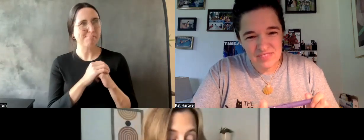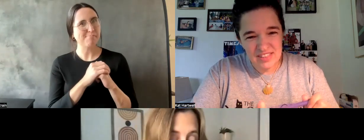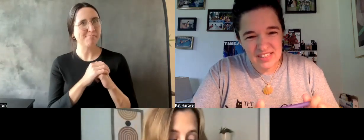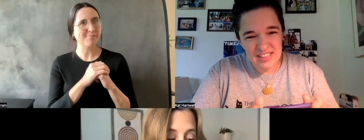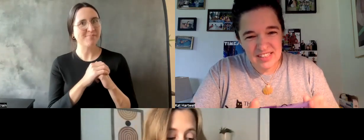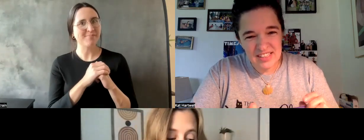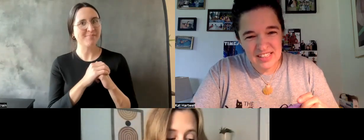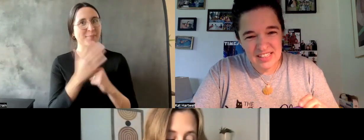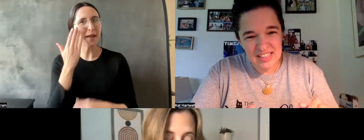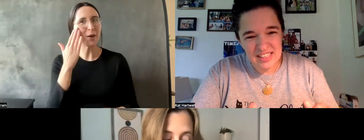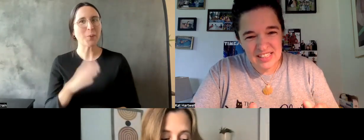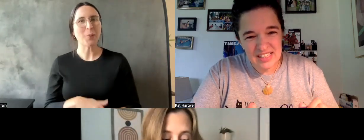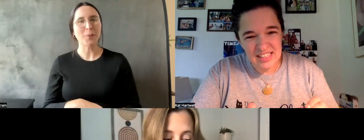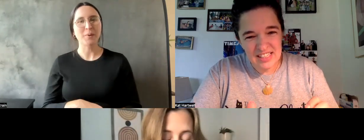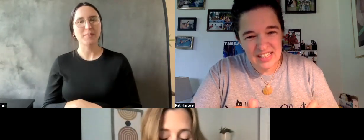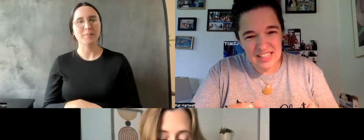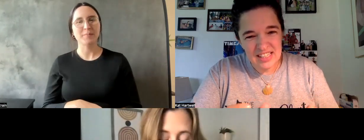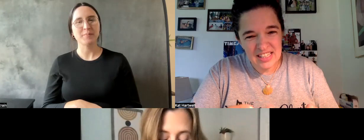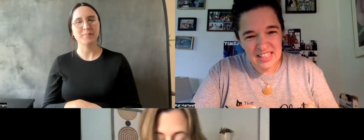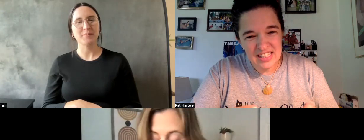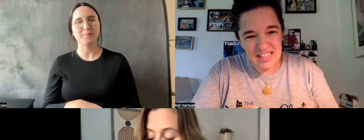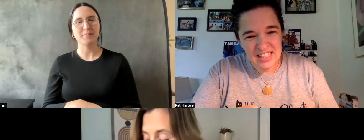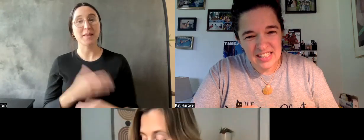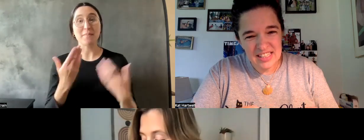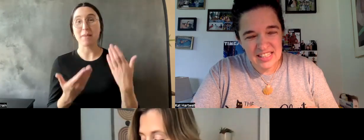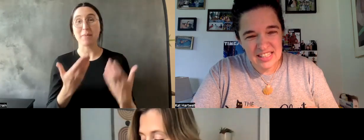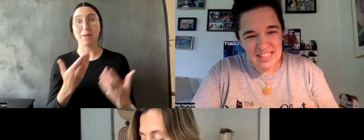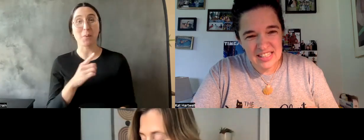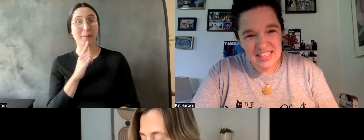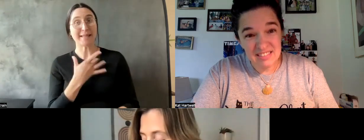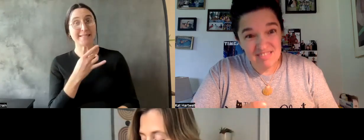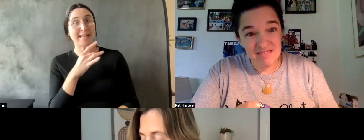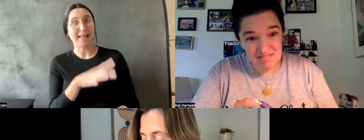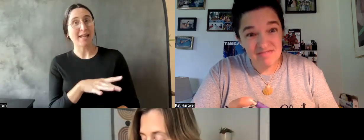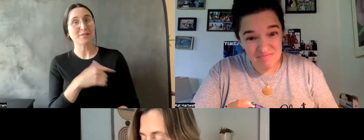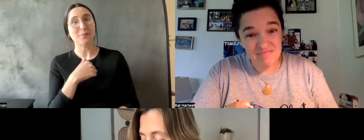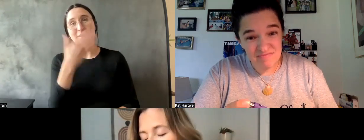Gosh, I don't know. I probably didn't like them so much that I don't remember the title.